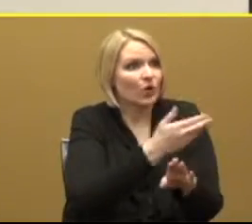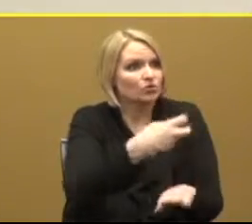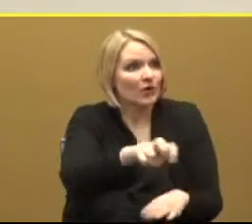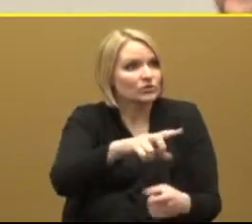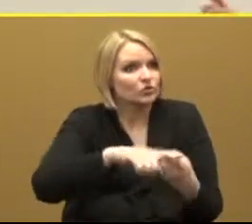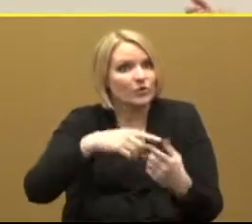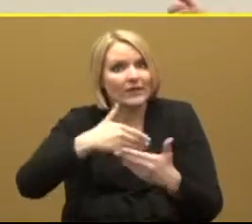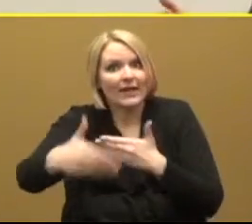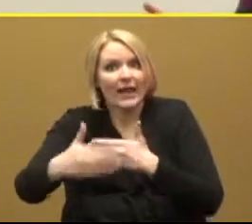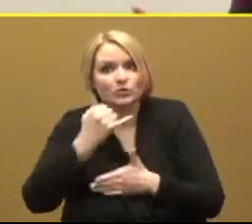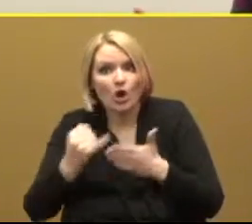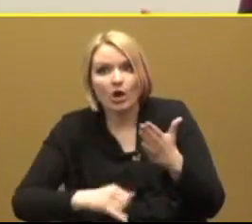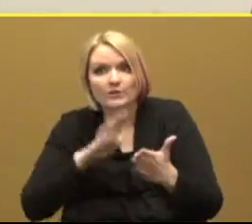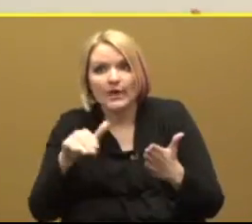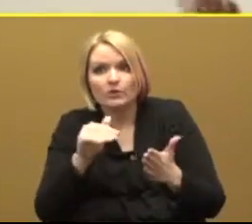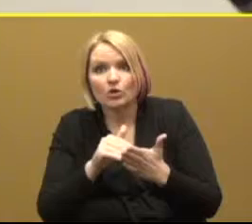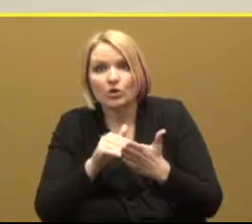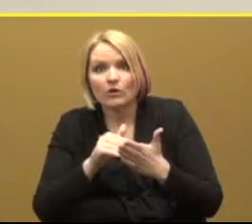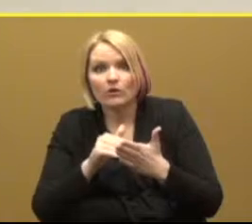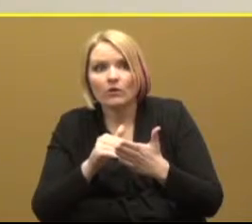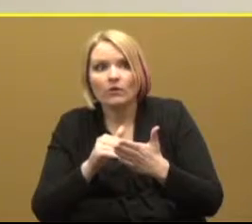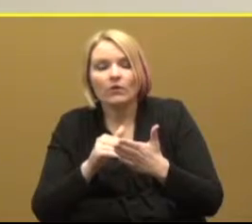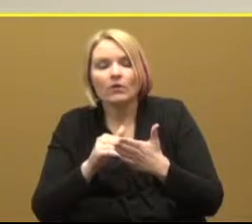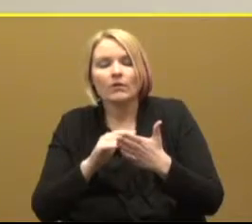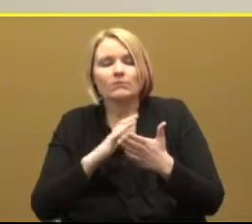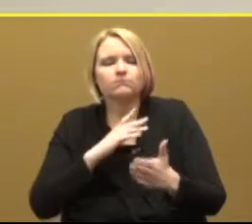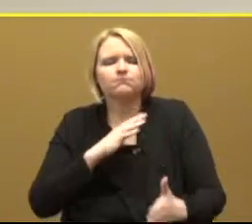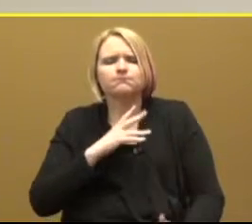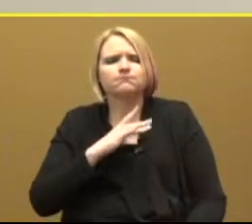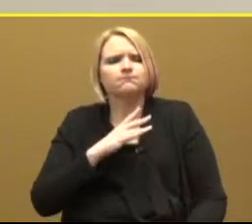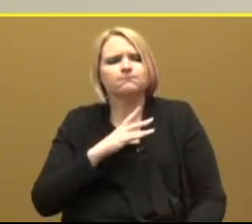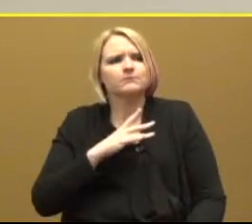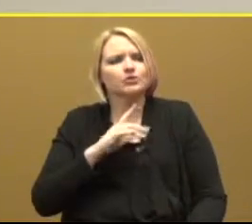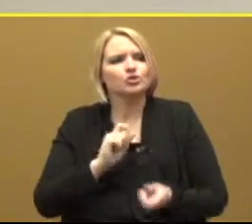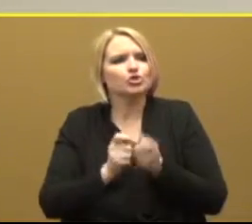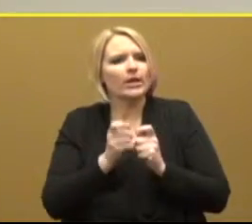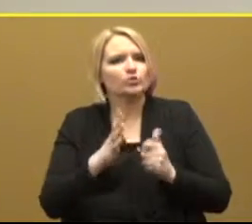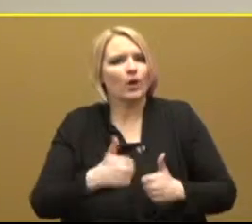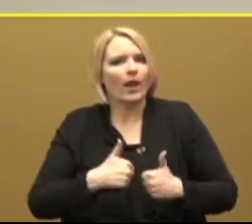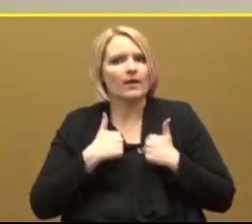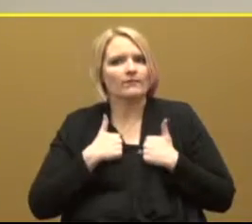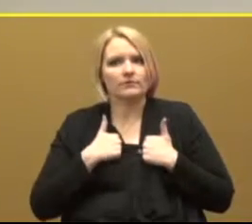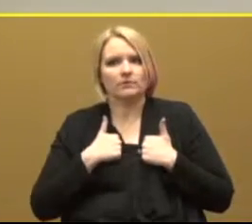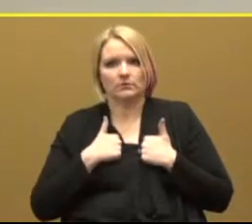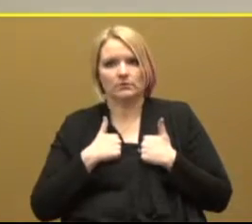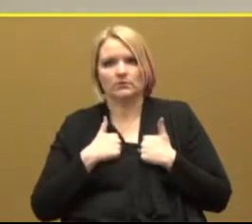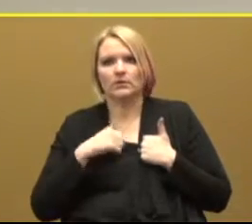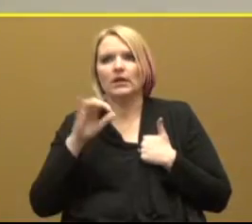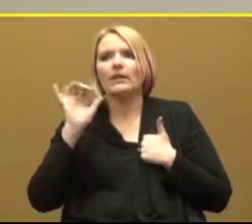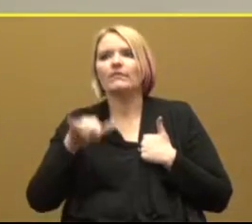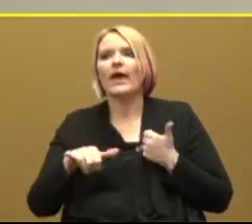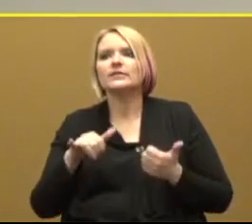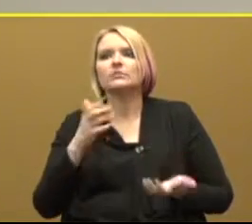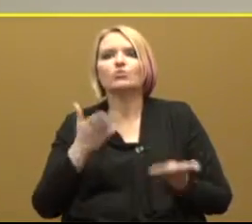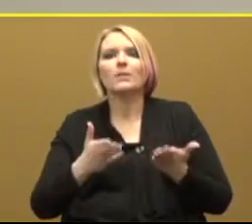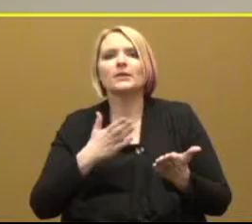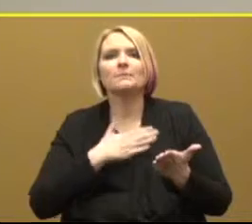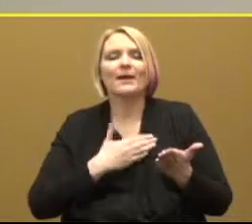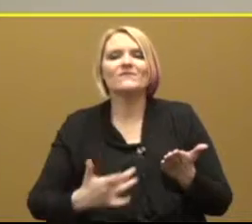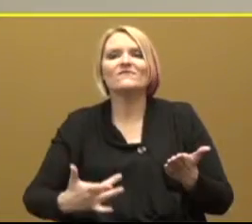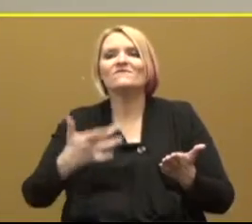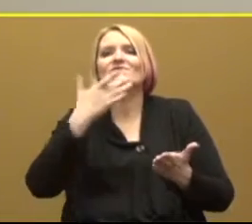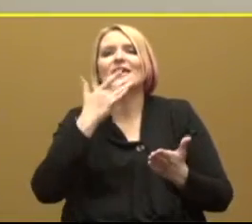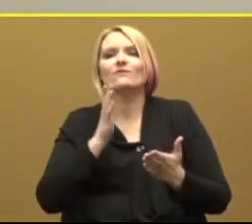transition them to the art center? It is life-changing. This is probably one of my